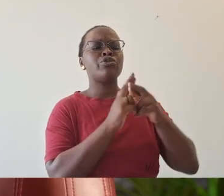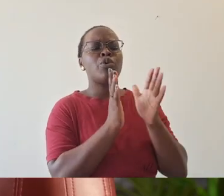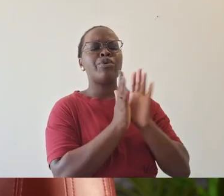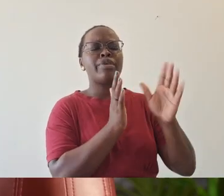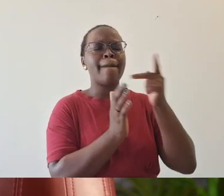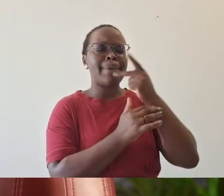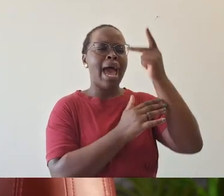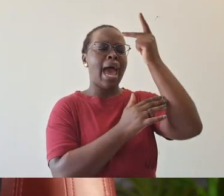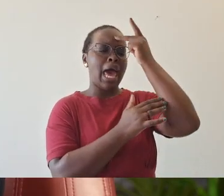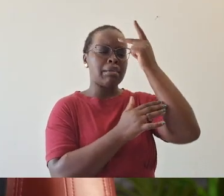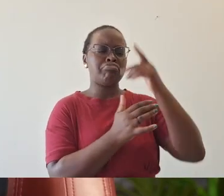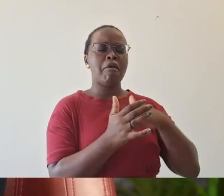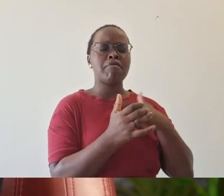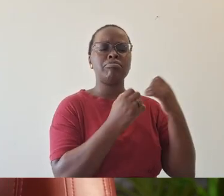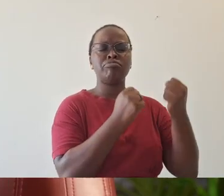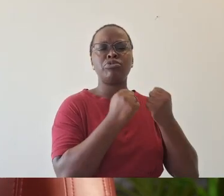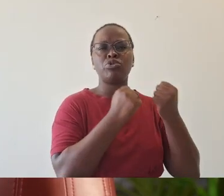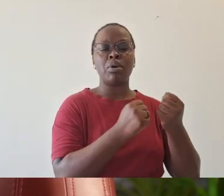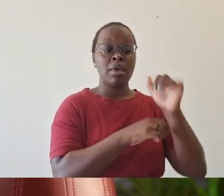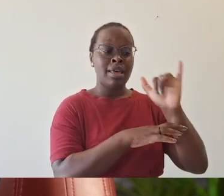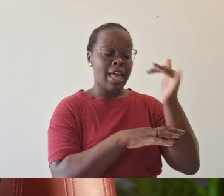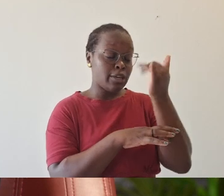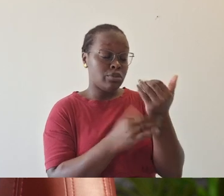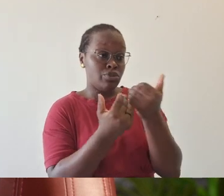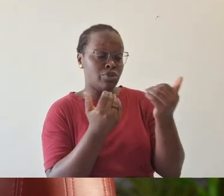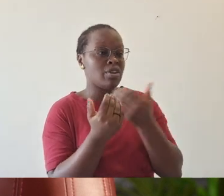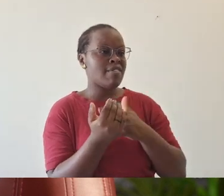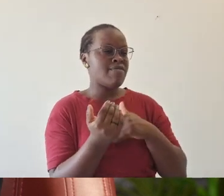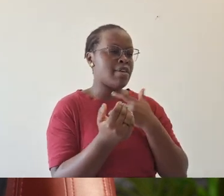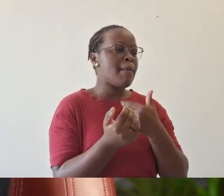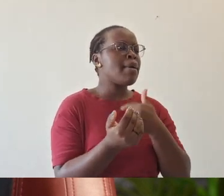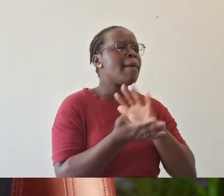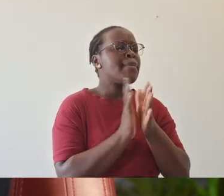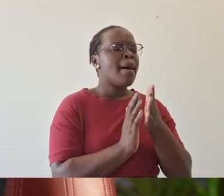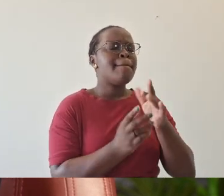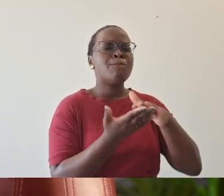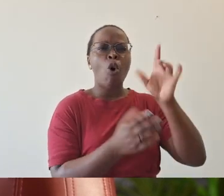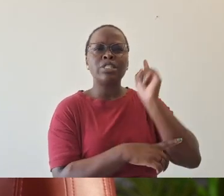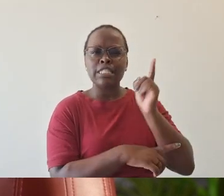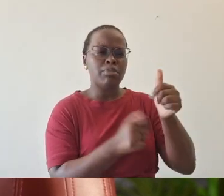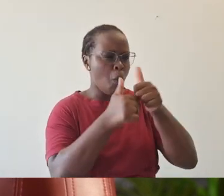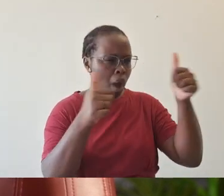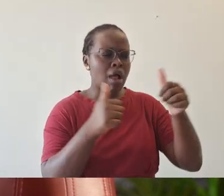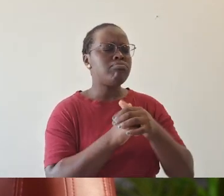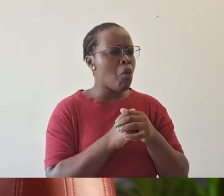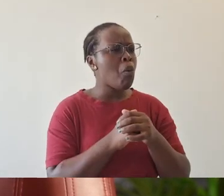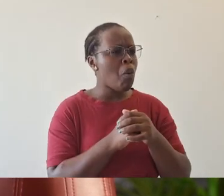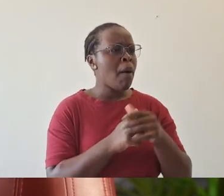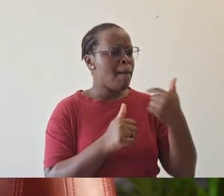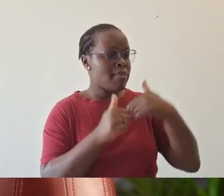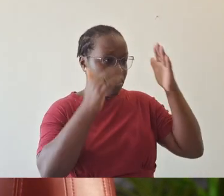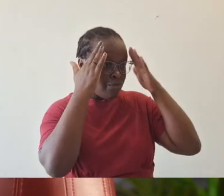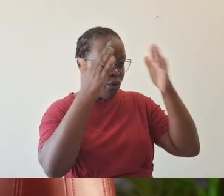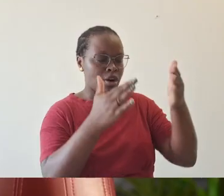them as more of conversations. And that's why they talked about how I became more disciplined. I became more